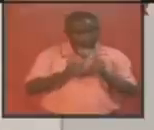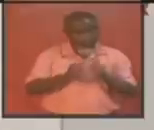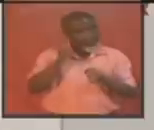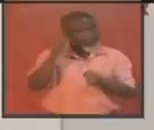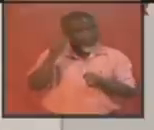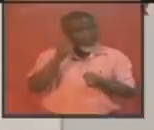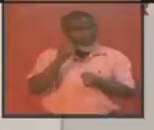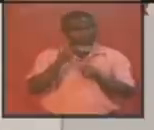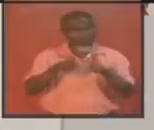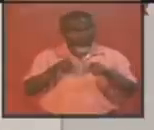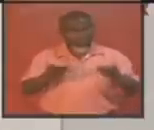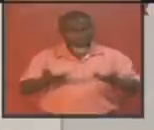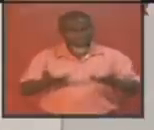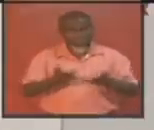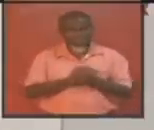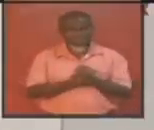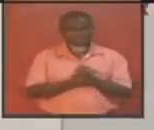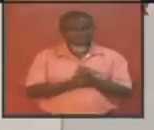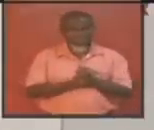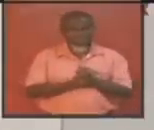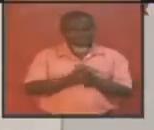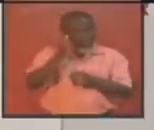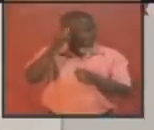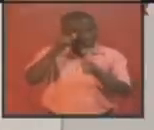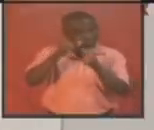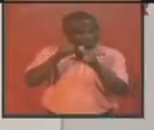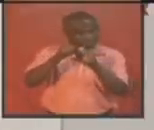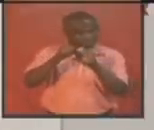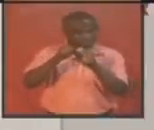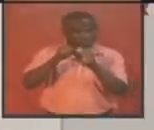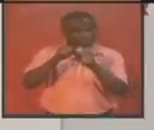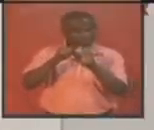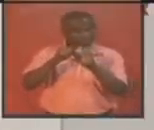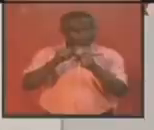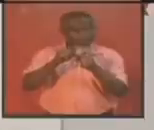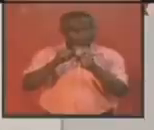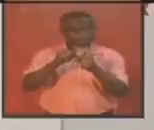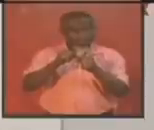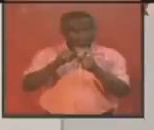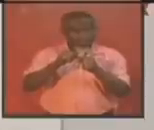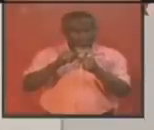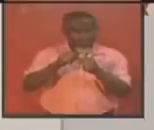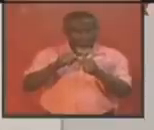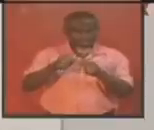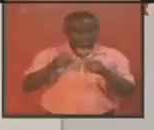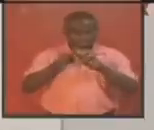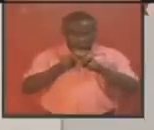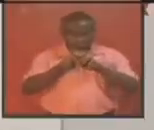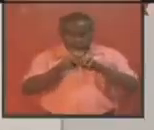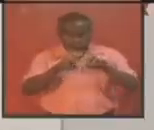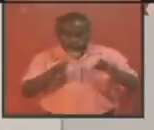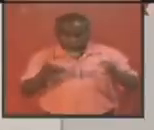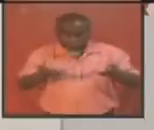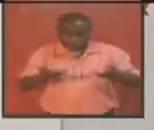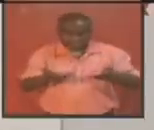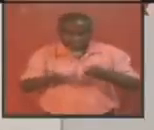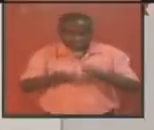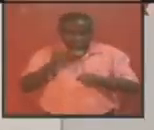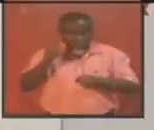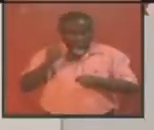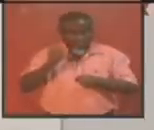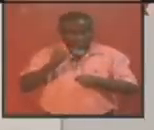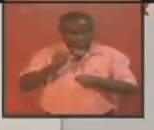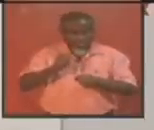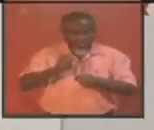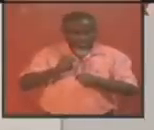quite clear, that the epidemic situation in Trinidad and Tobago is very different to that exists in Barbados,